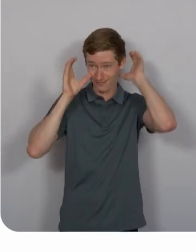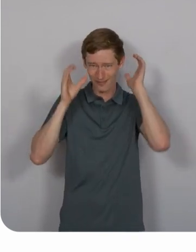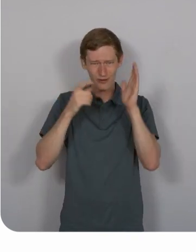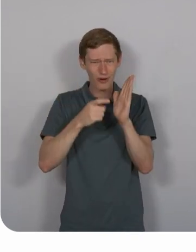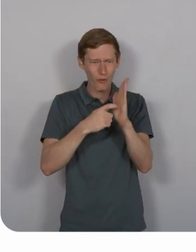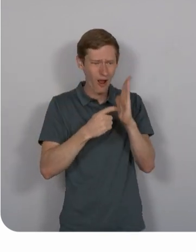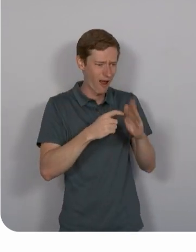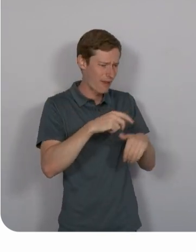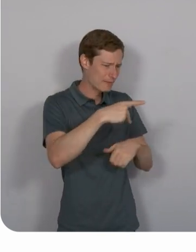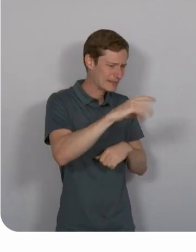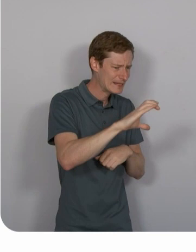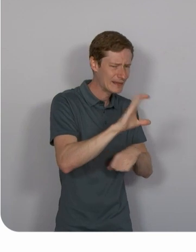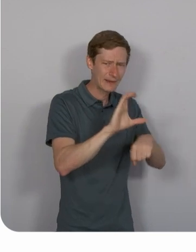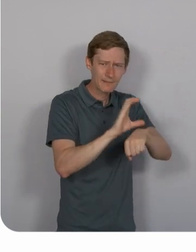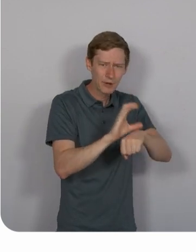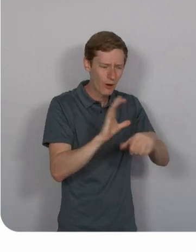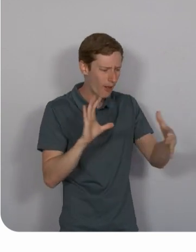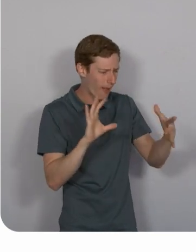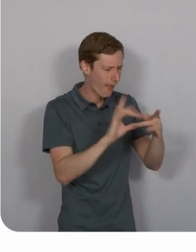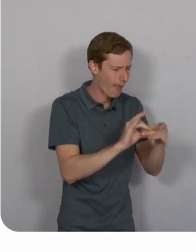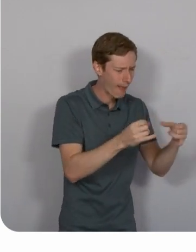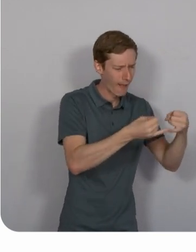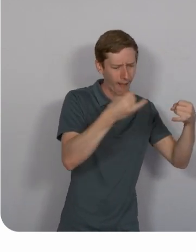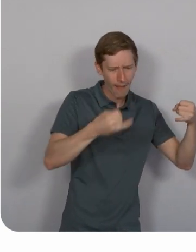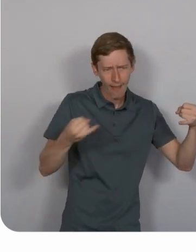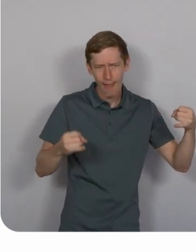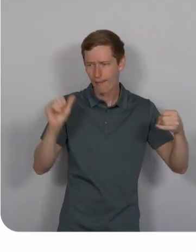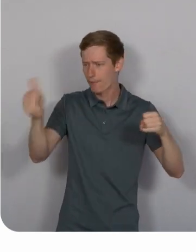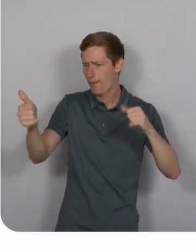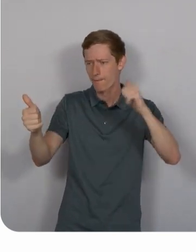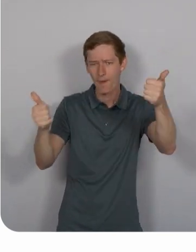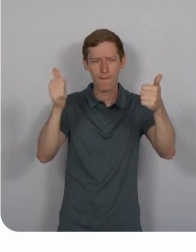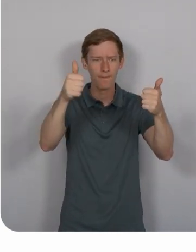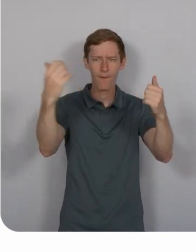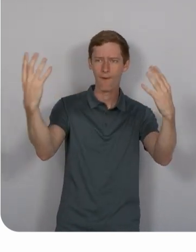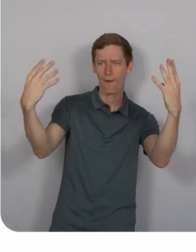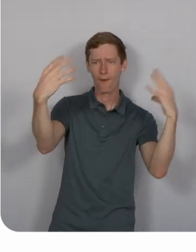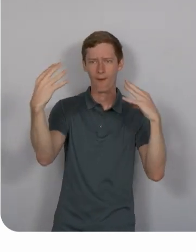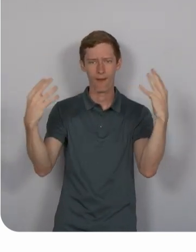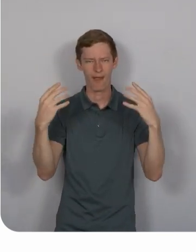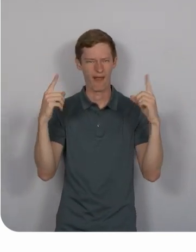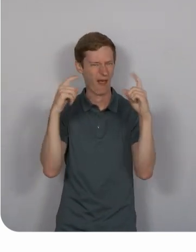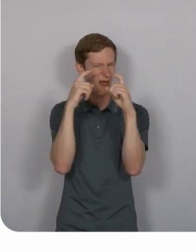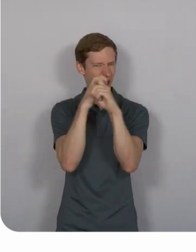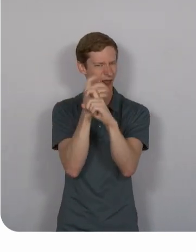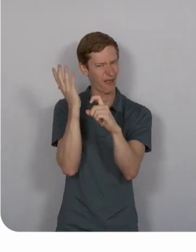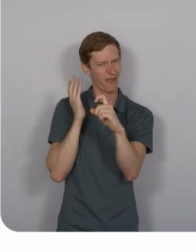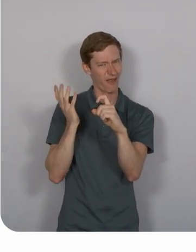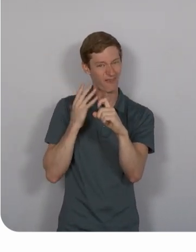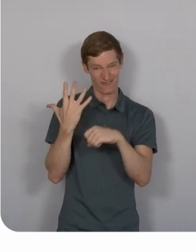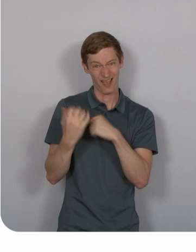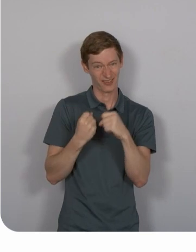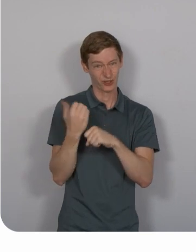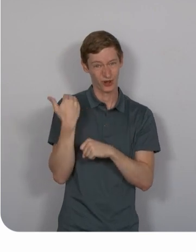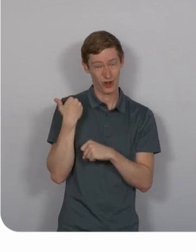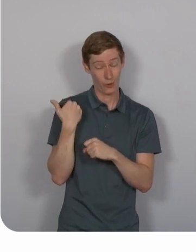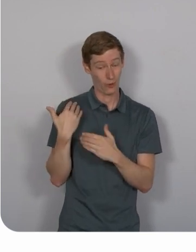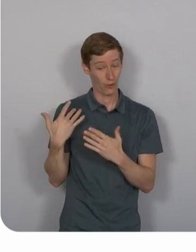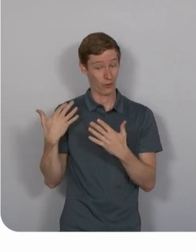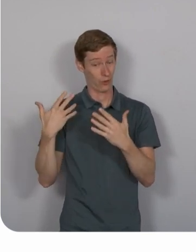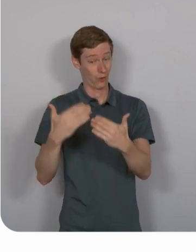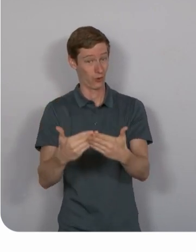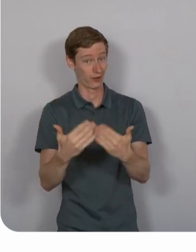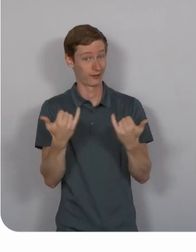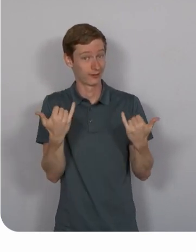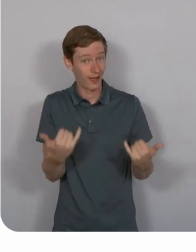PC and a headset that was wired to, and you need to set up all these sensors in order to be able to do some of this stuff. And now, you know, we're sitting here, and